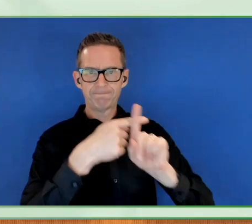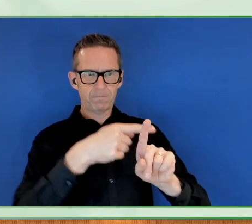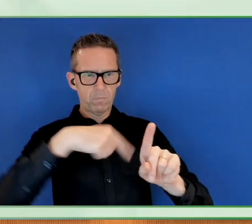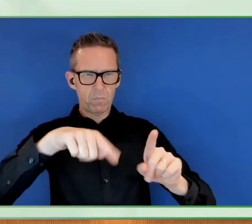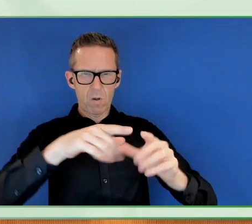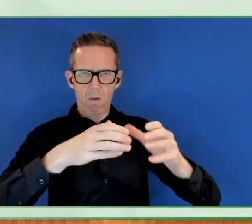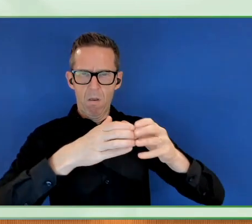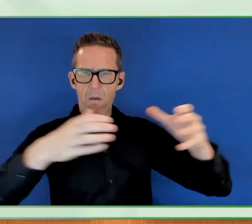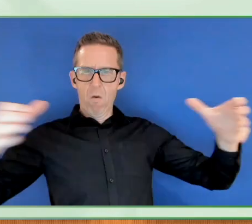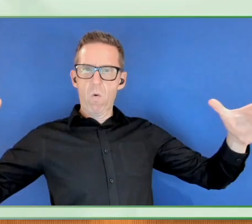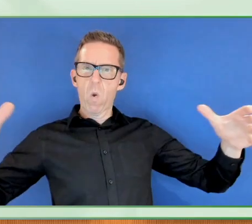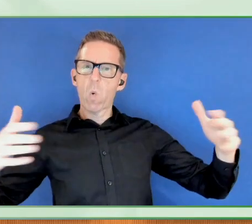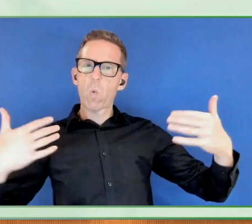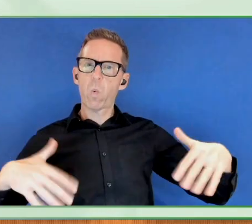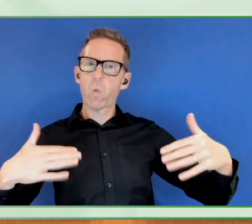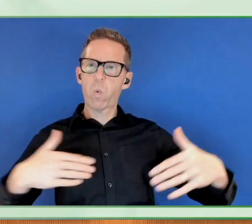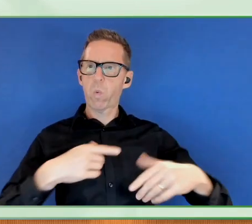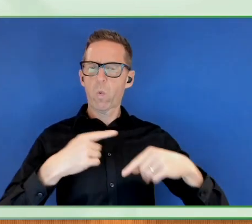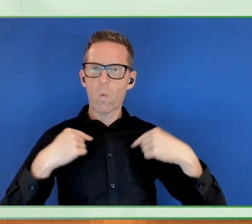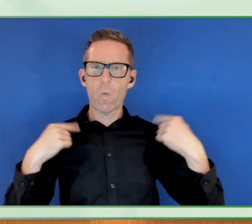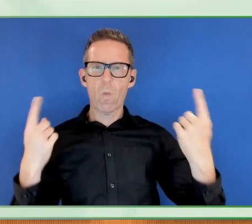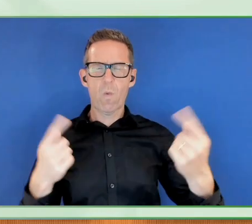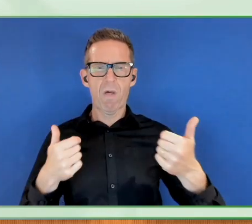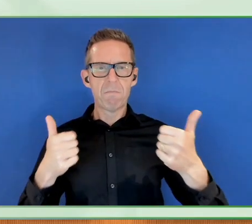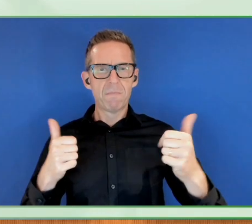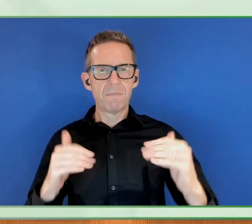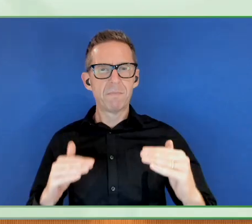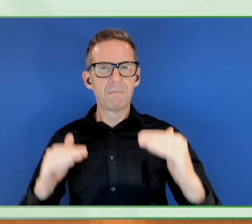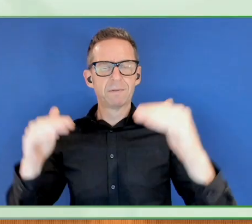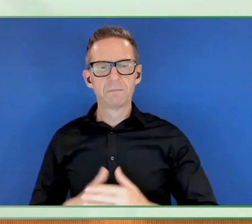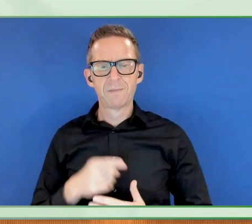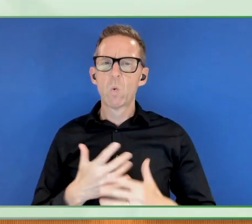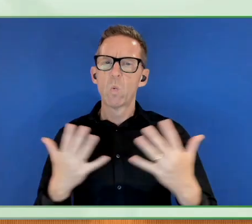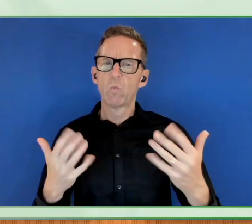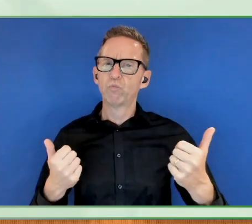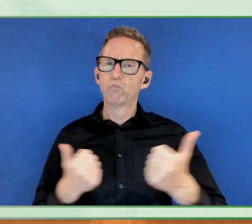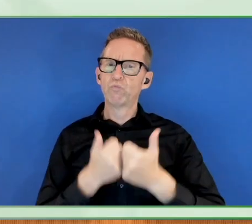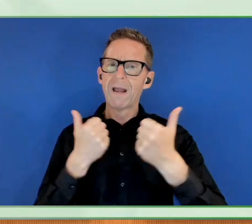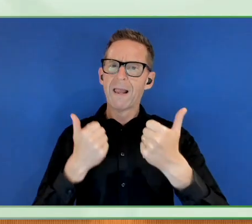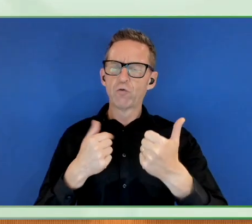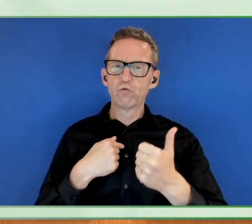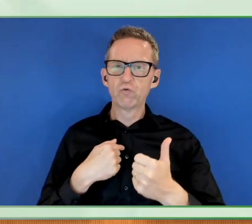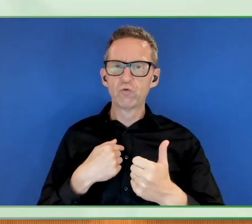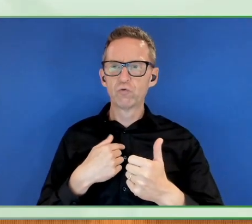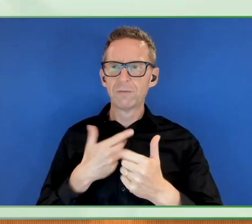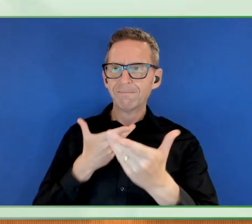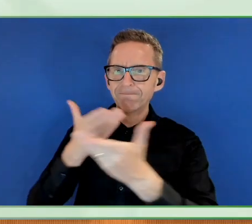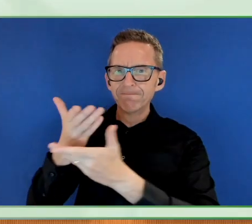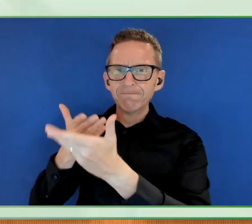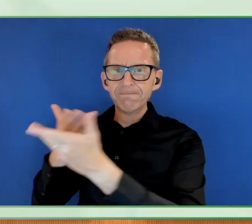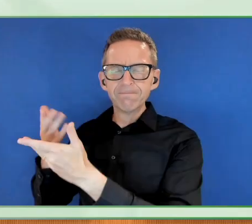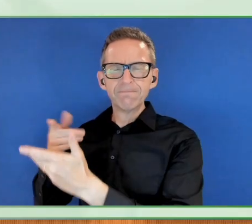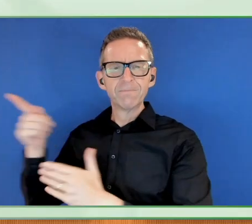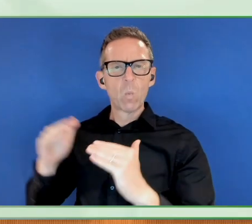biggest, or first and biggest challenge. I would say, if you ask me how many people benefit